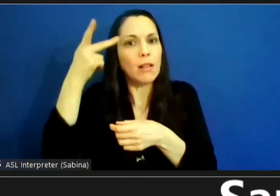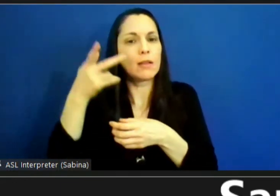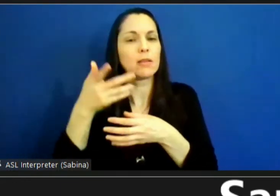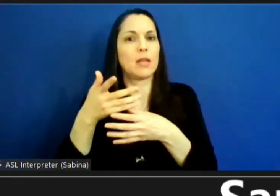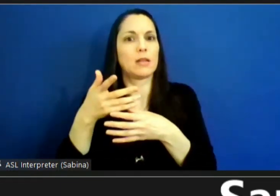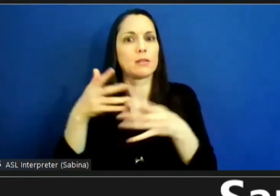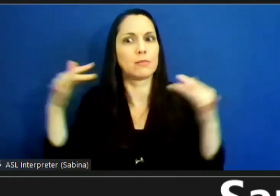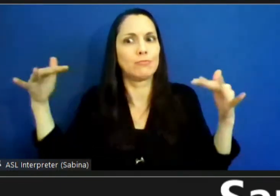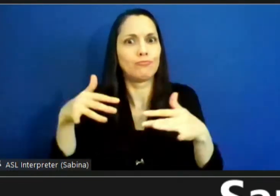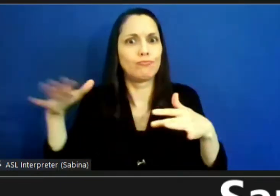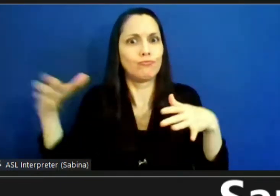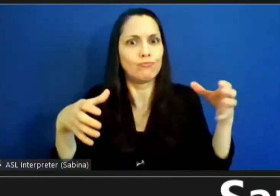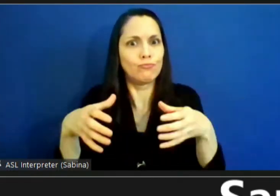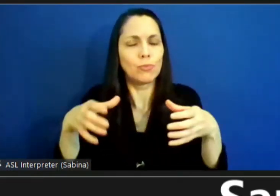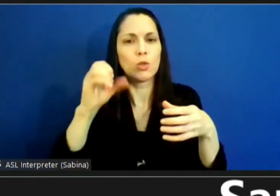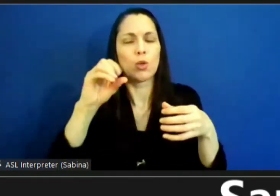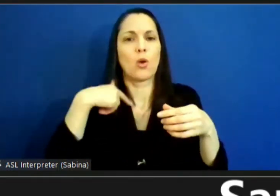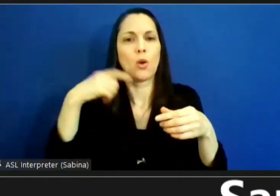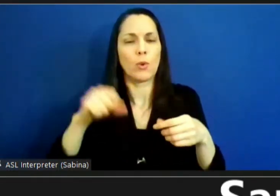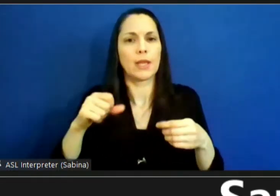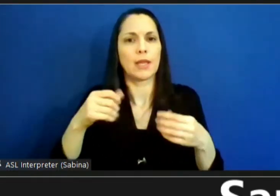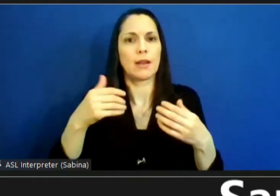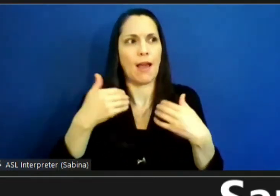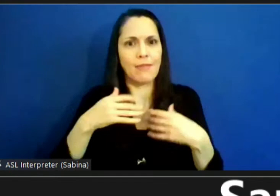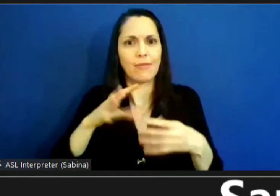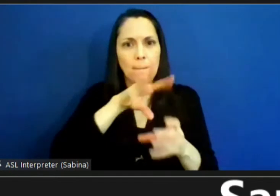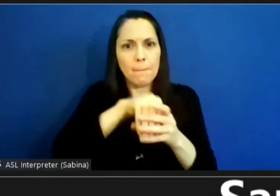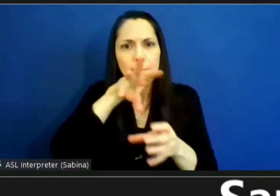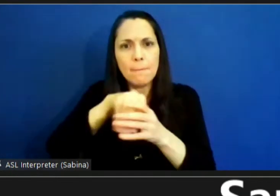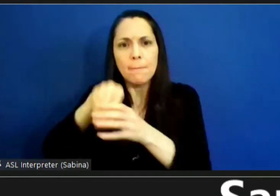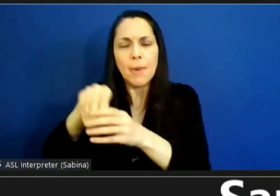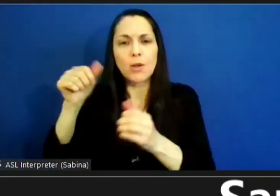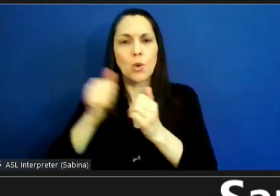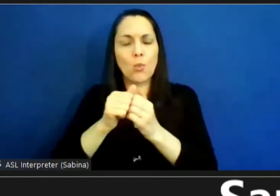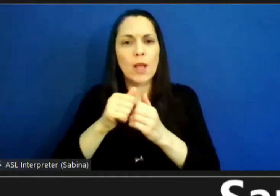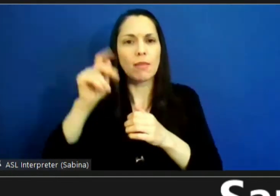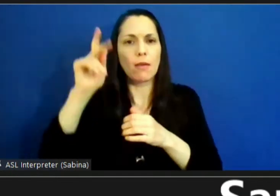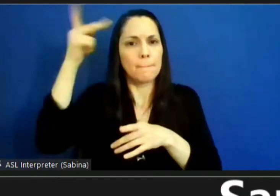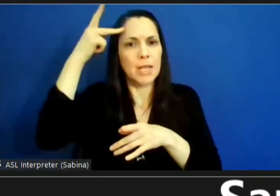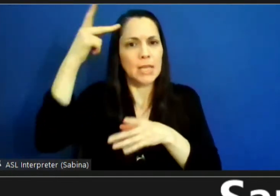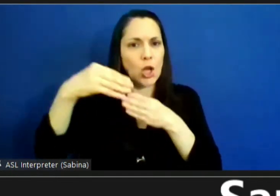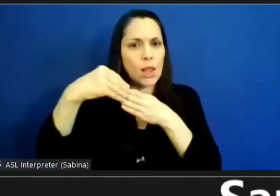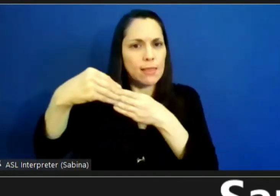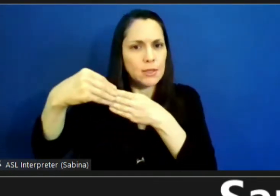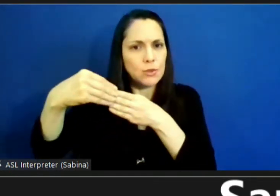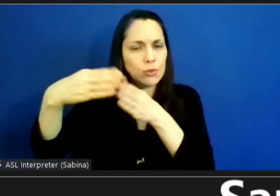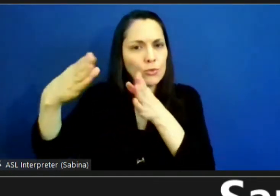actually have a level of meaningful participation with our leadership. Thank you.